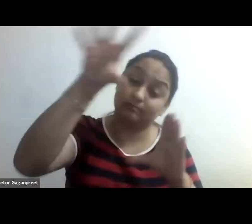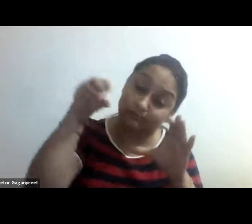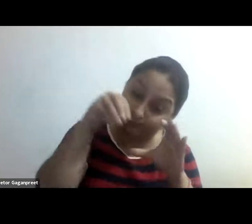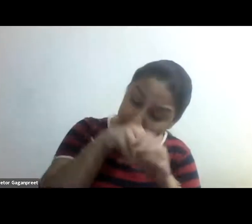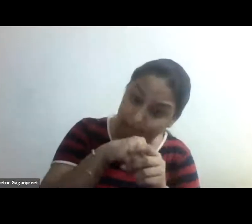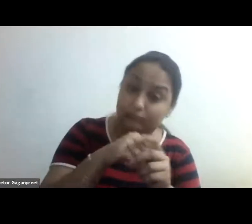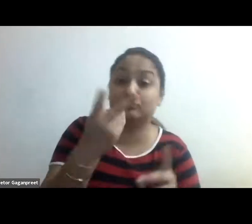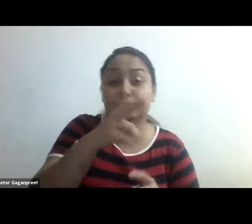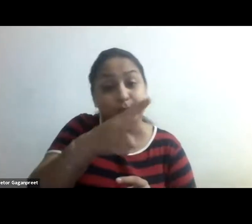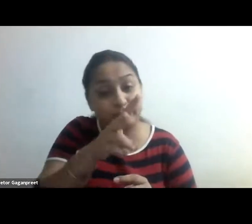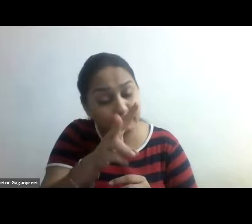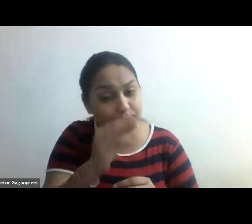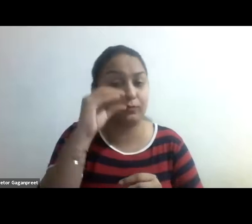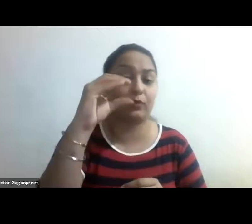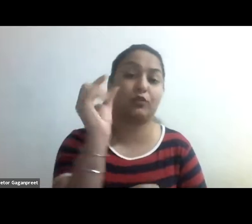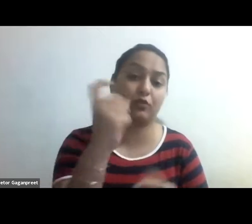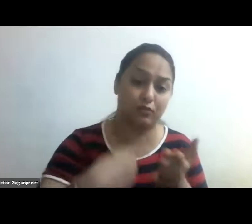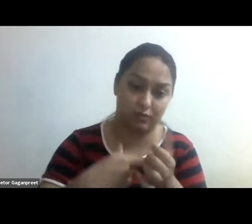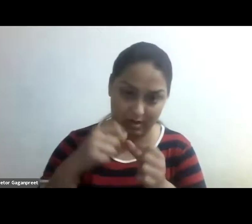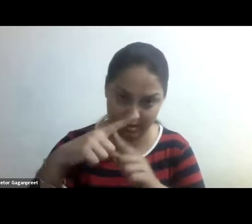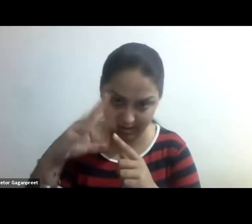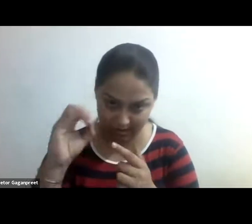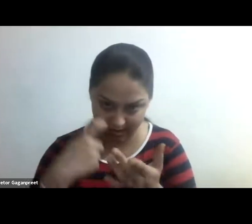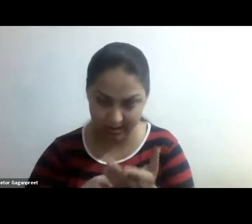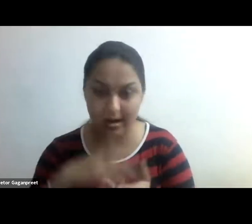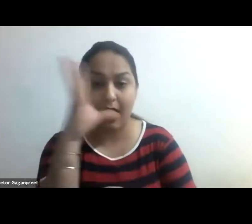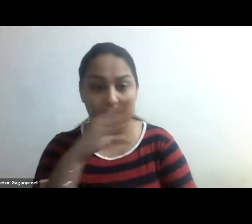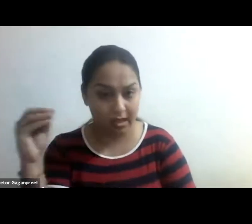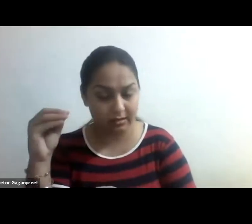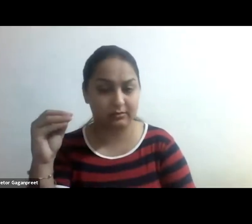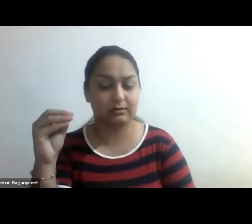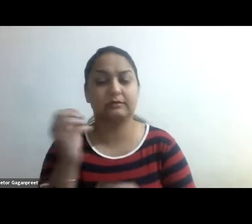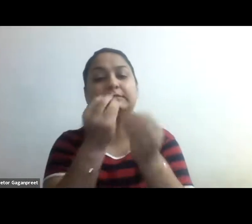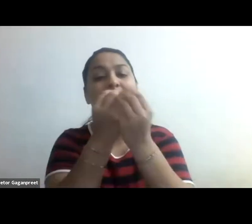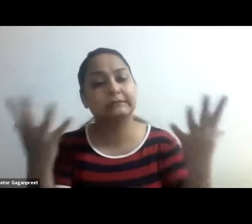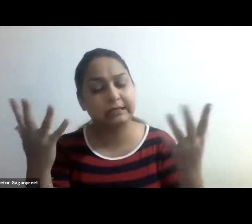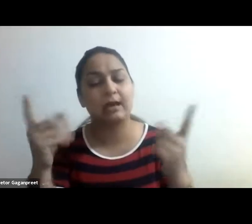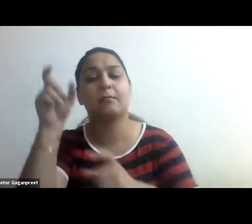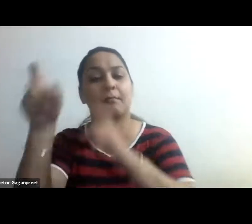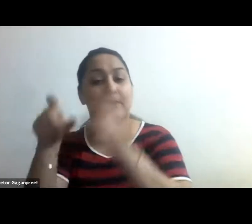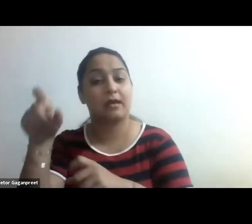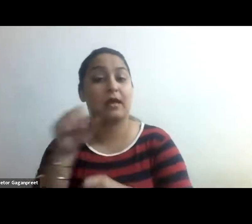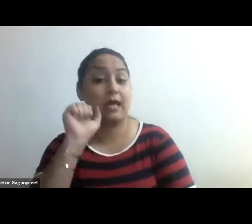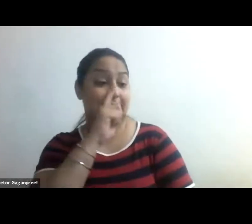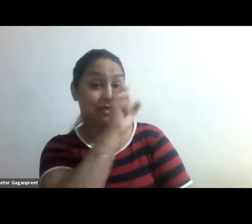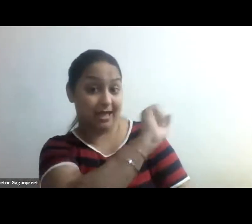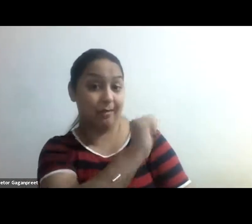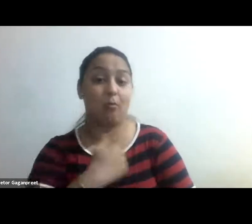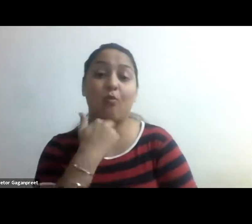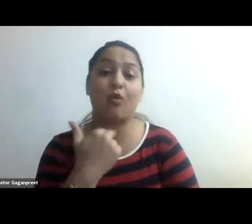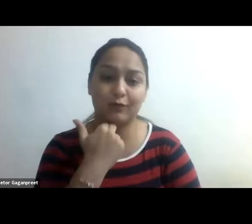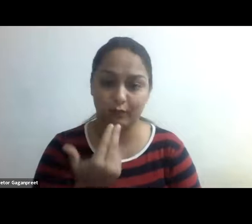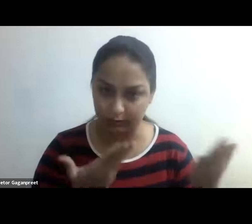both the curator's own voice as well as some quotes from Bhuribai to illustrate certain